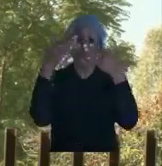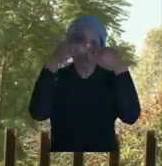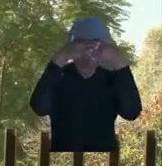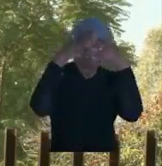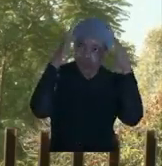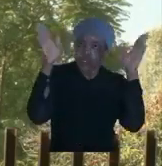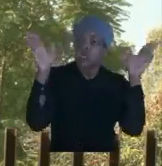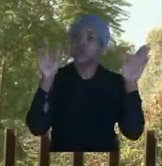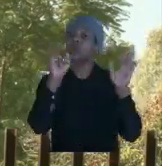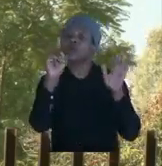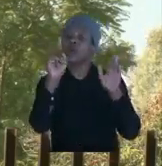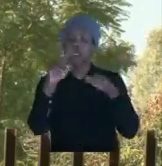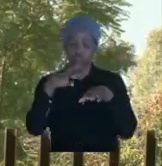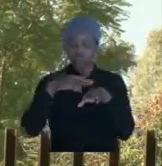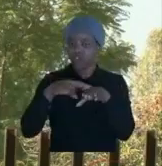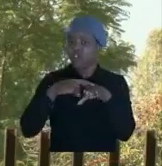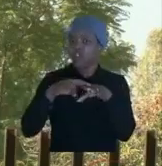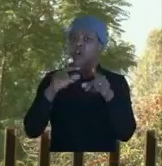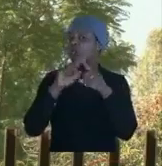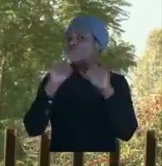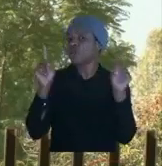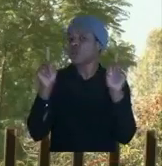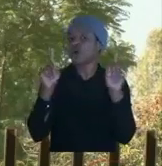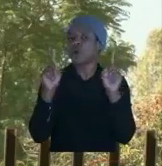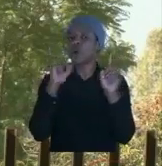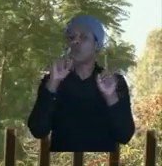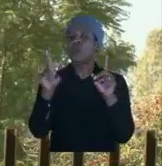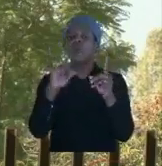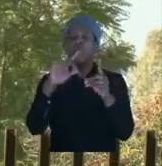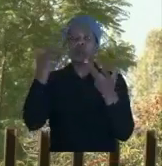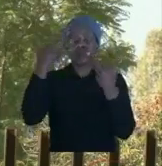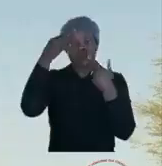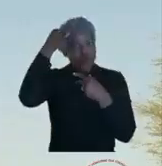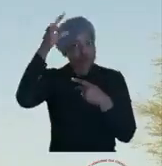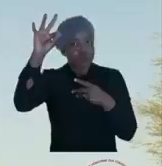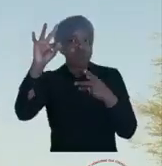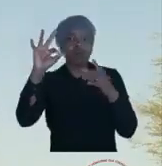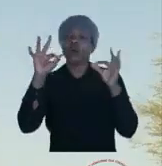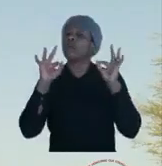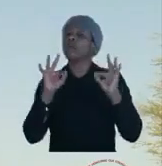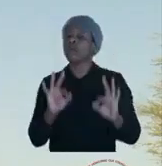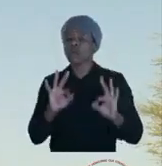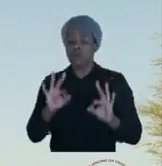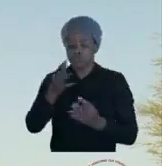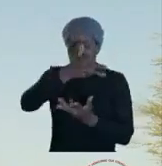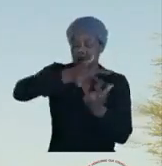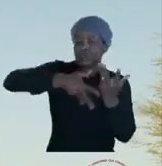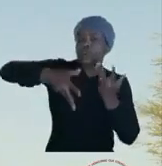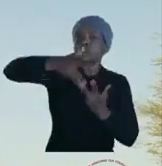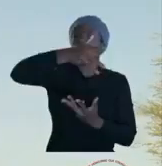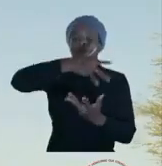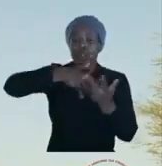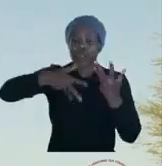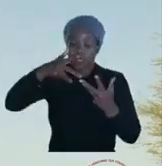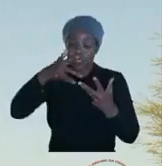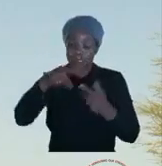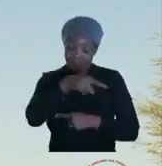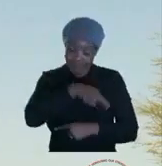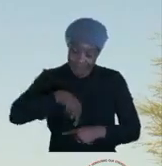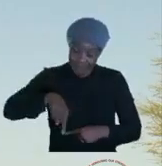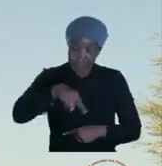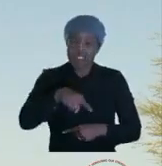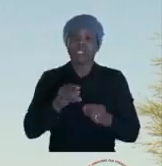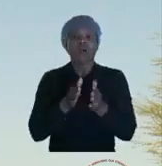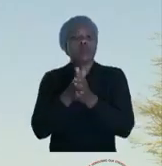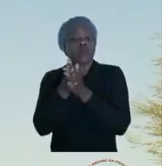a non-racial, non-sexist, democratic society. The Freedom Park complements the